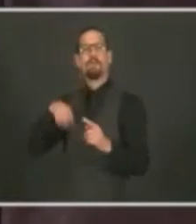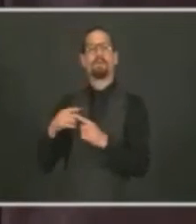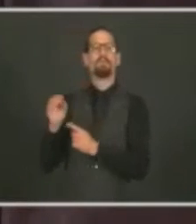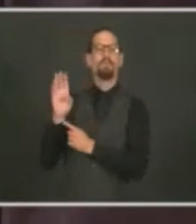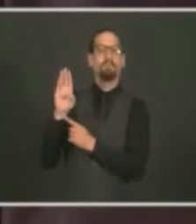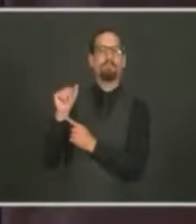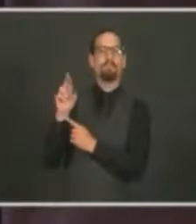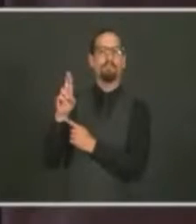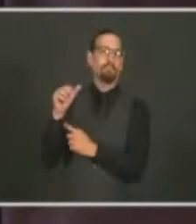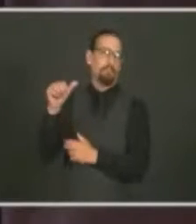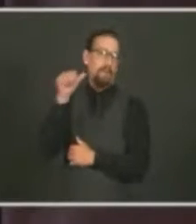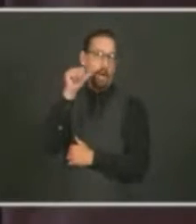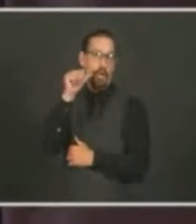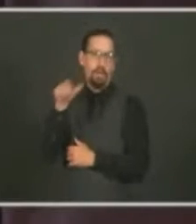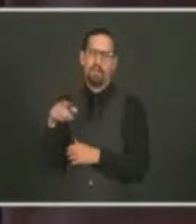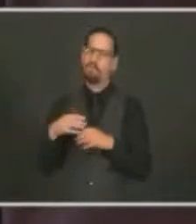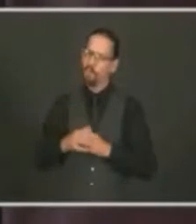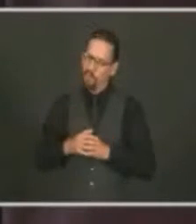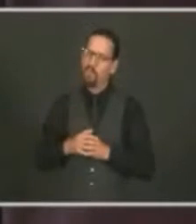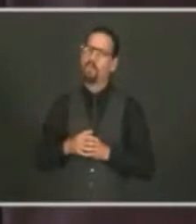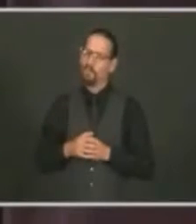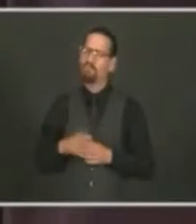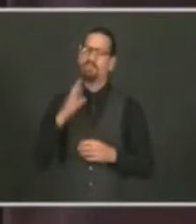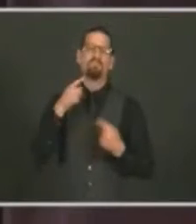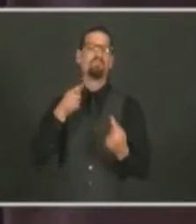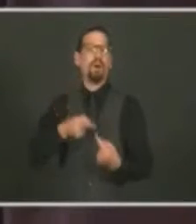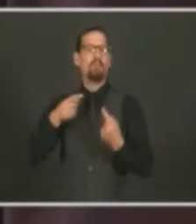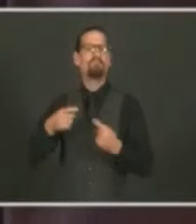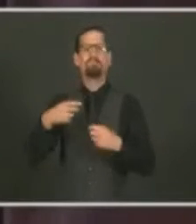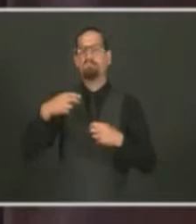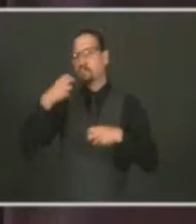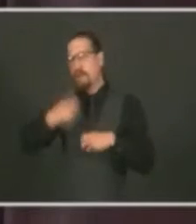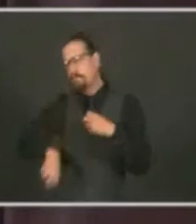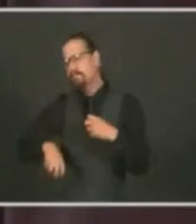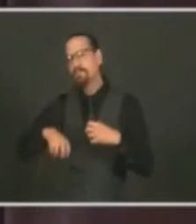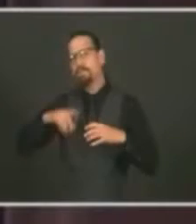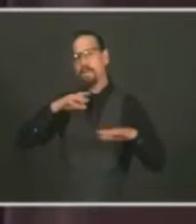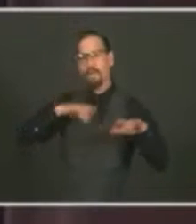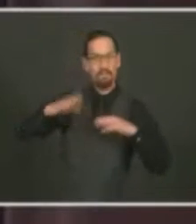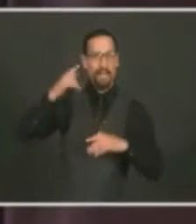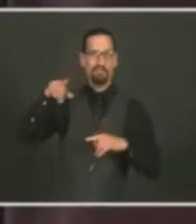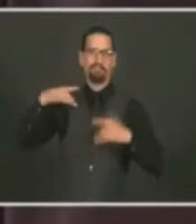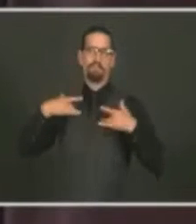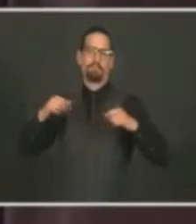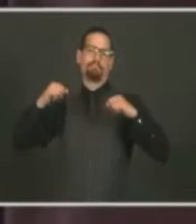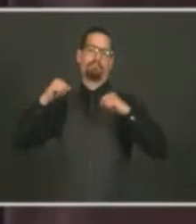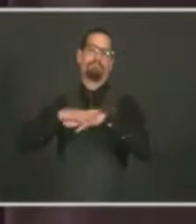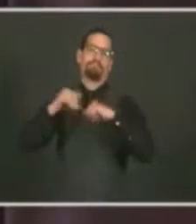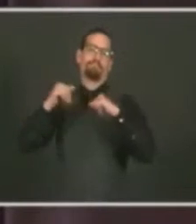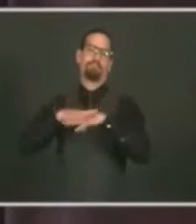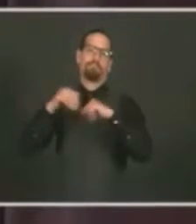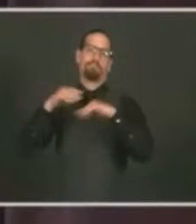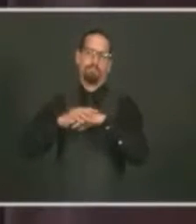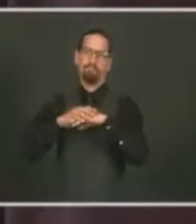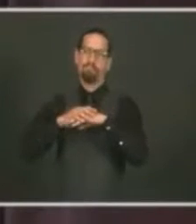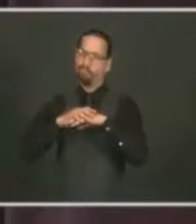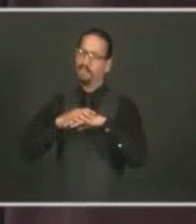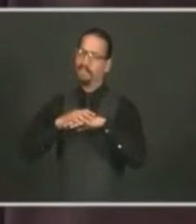that crowding in the bar area, we saw a little bit of a dip in